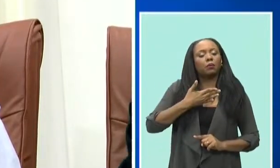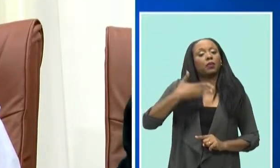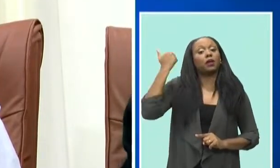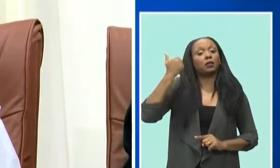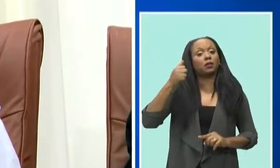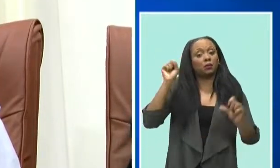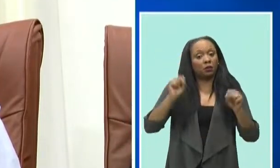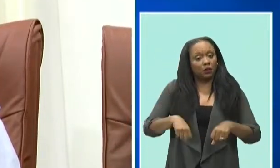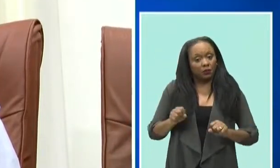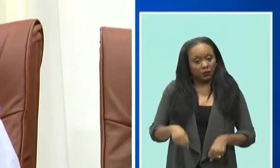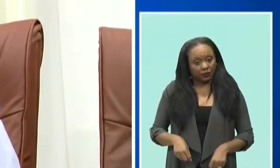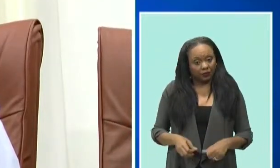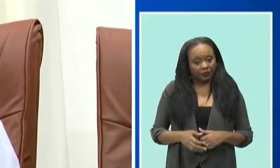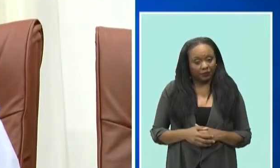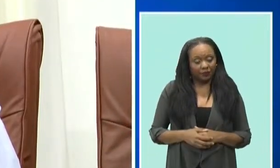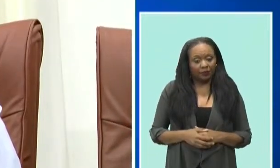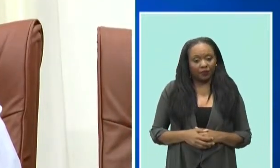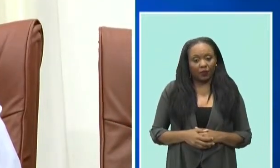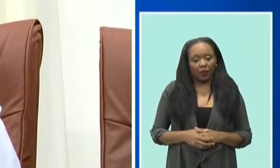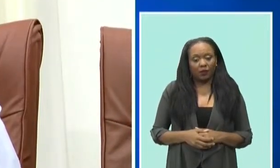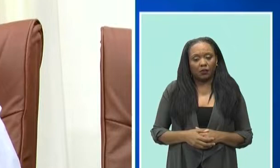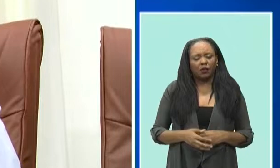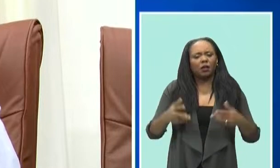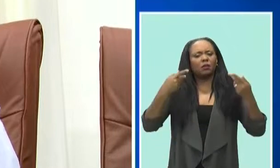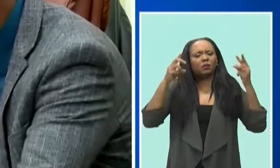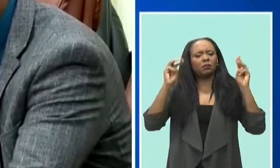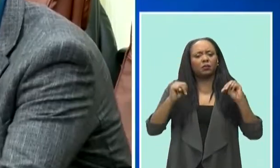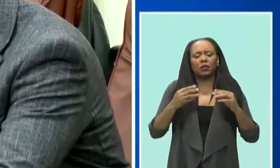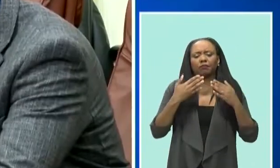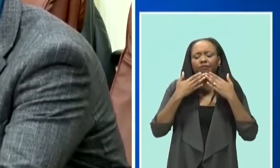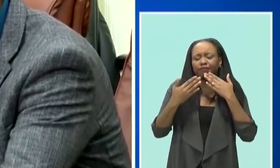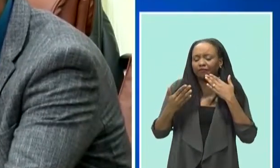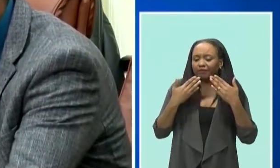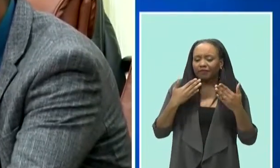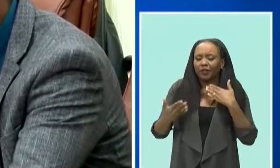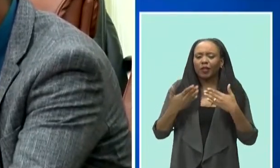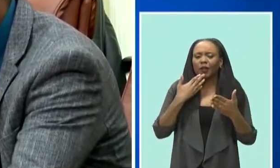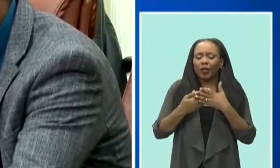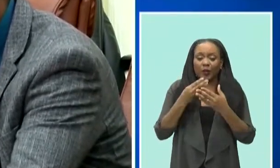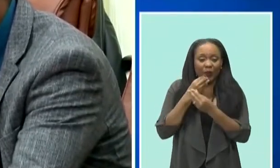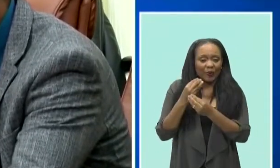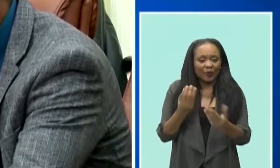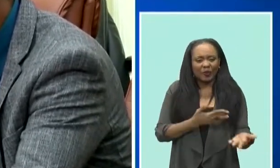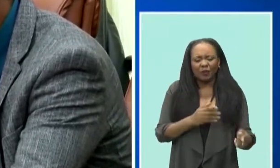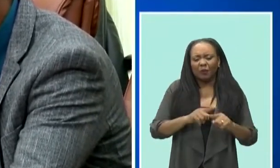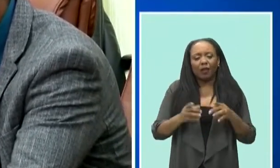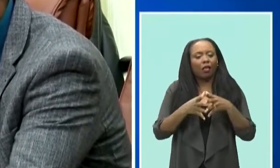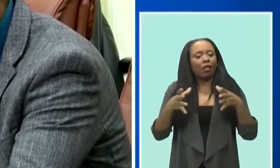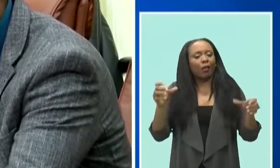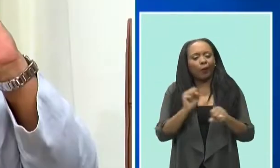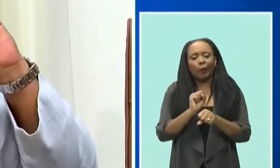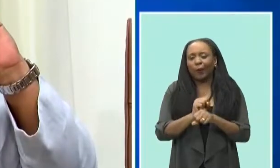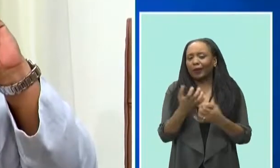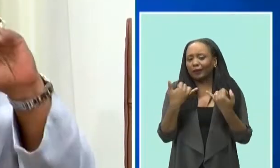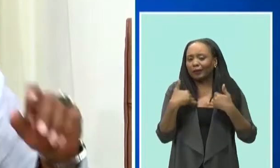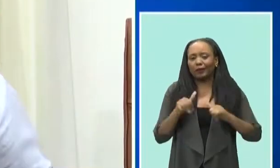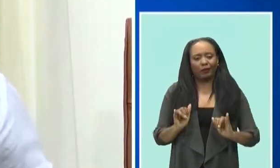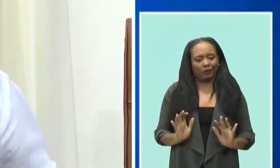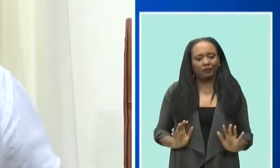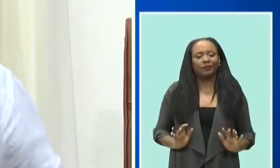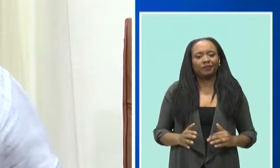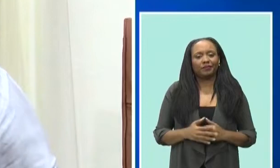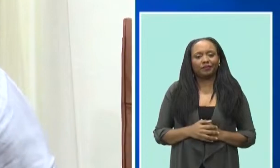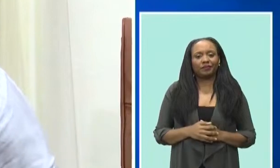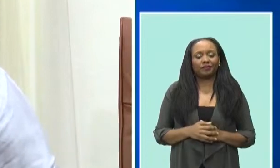can be. The Prime Minister says while she is grateful for the news, she understands there is still much more work to be done. I will be